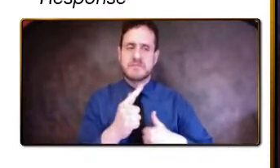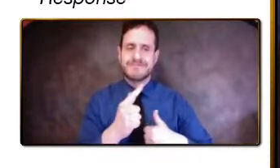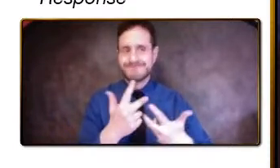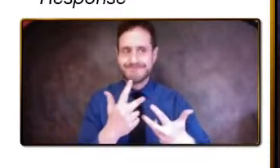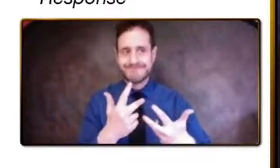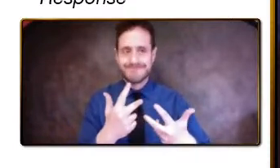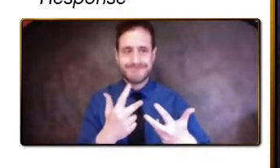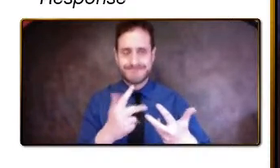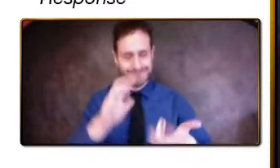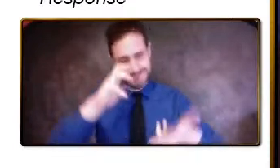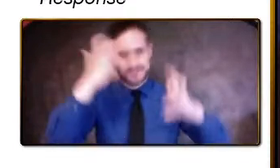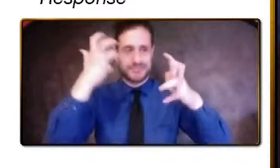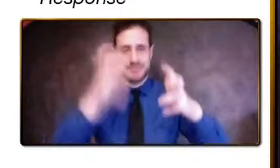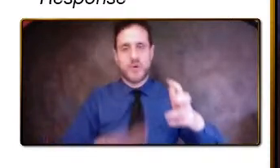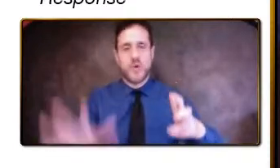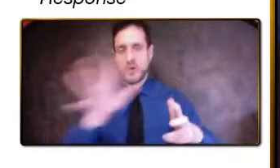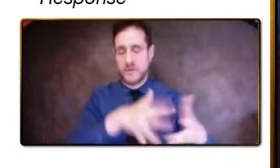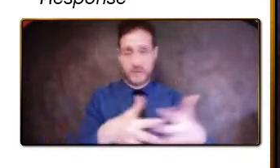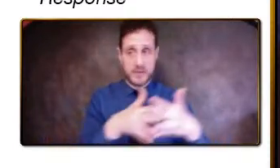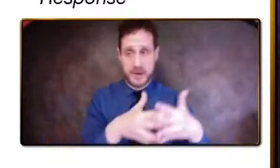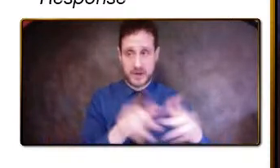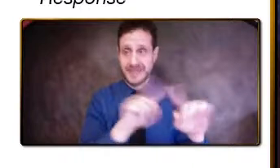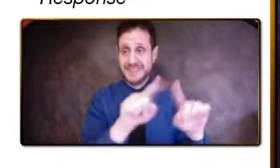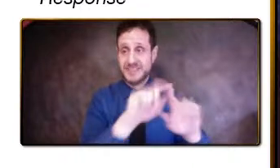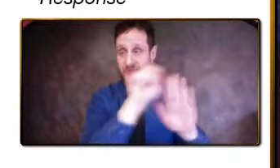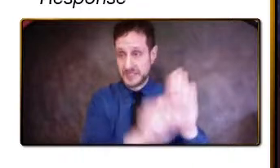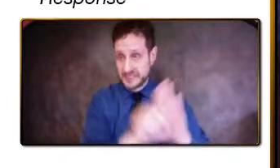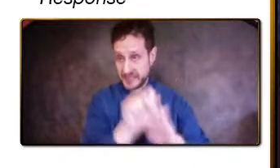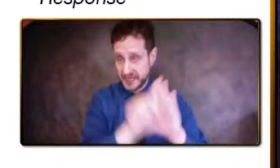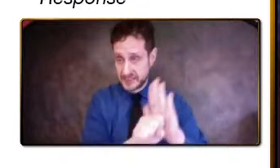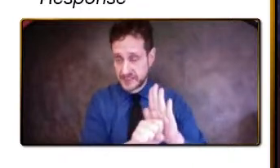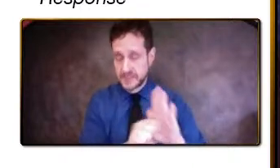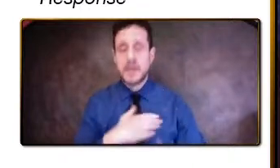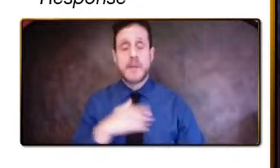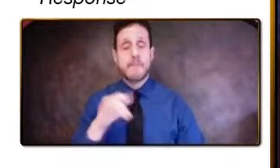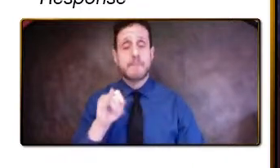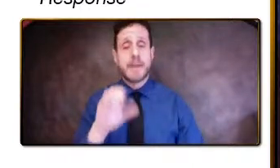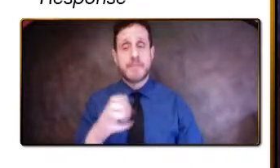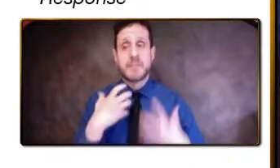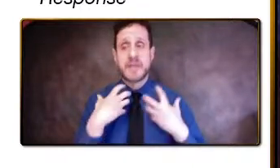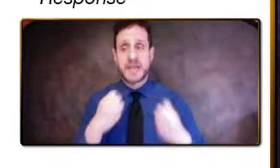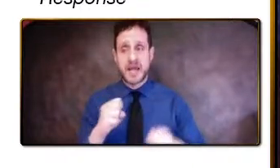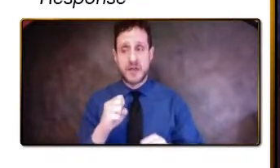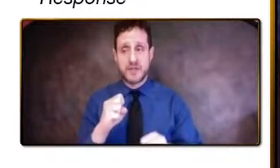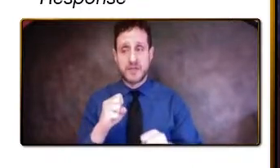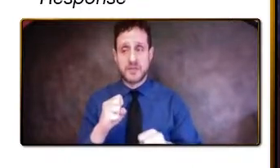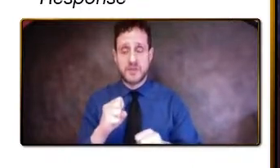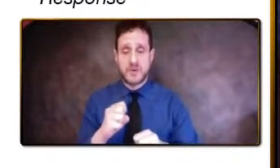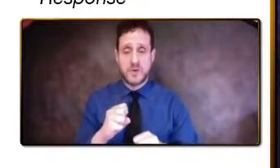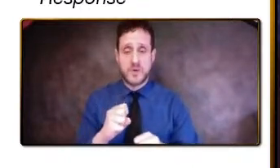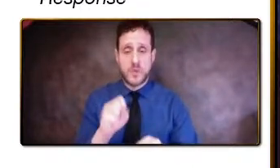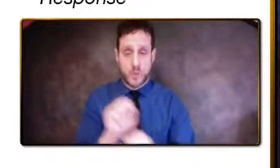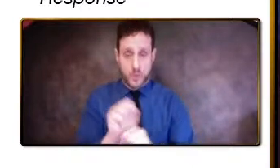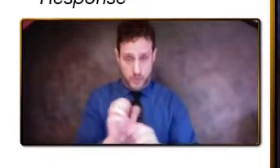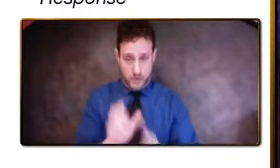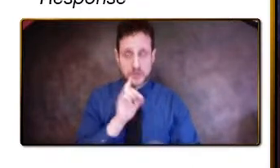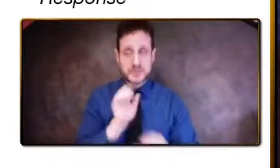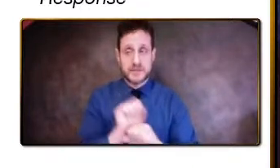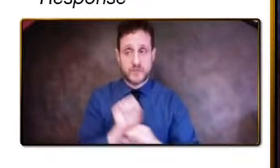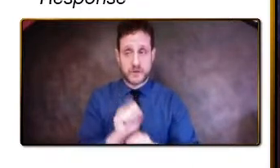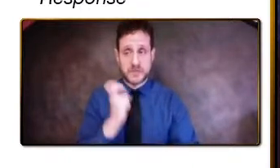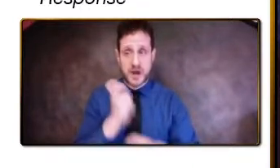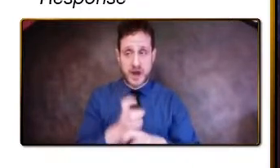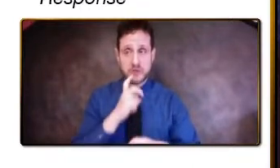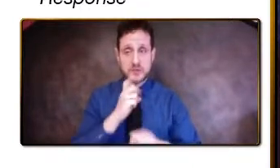of some of the work that my public safety agency leaders have done to protect the people and assets at our state capitol. So